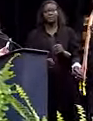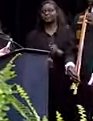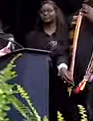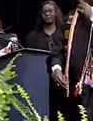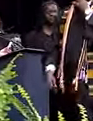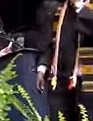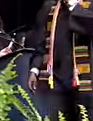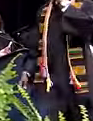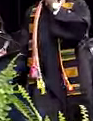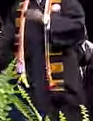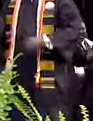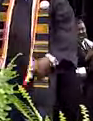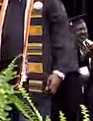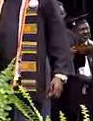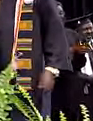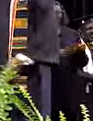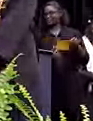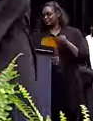Calvin Benoy.